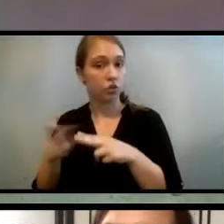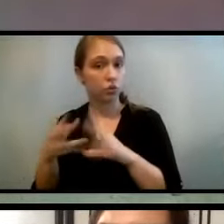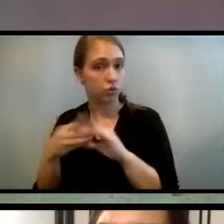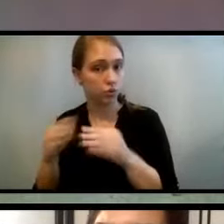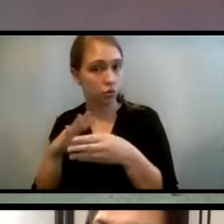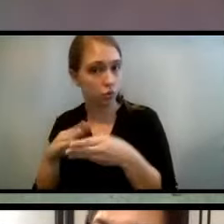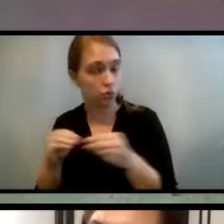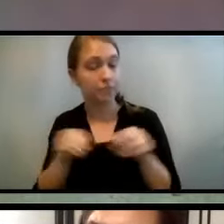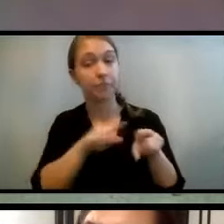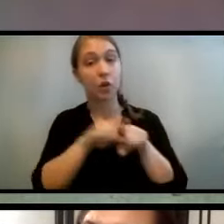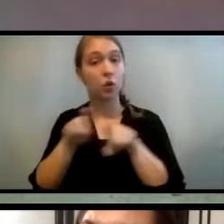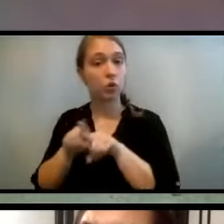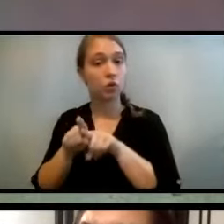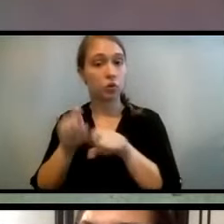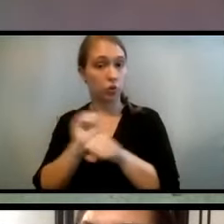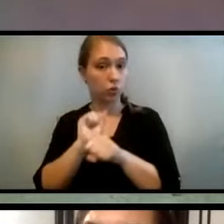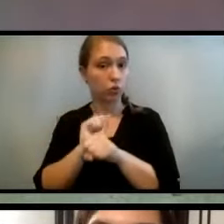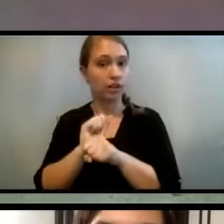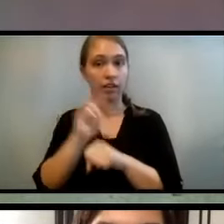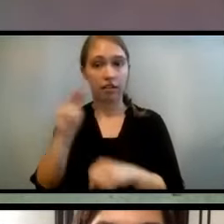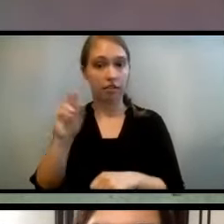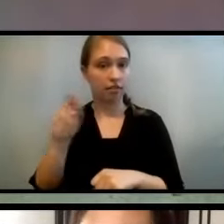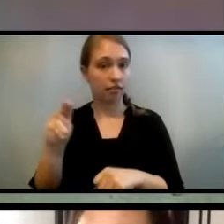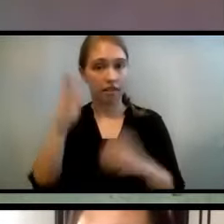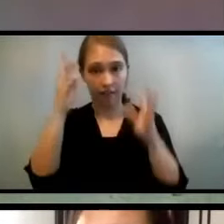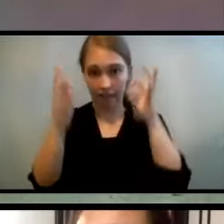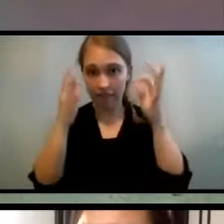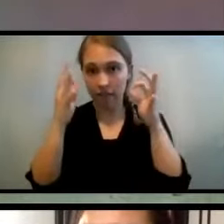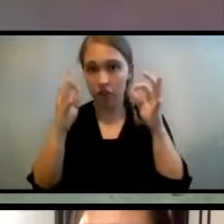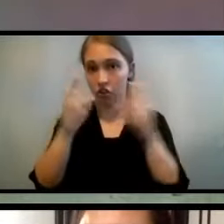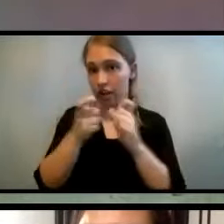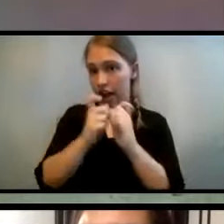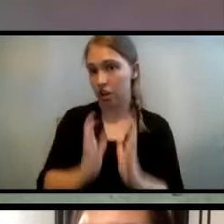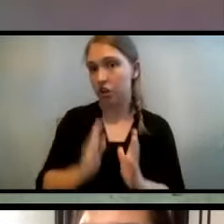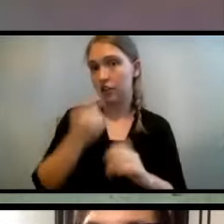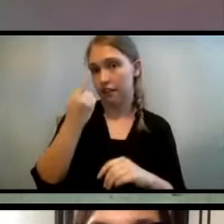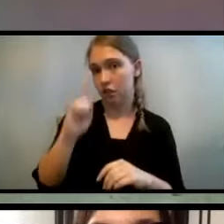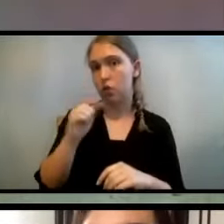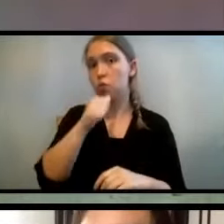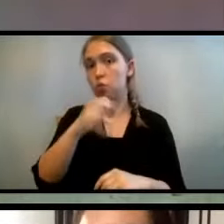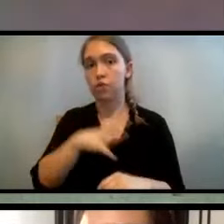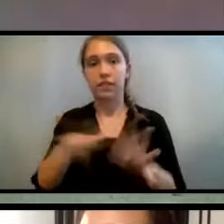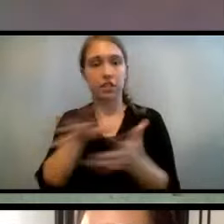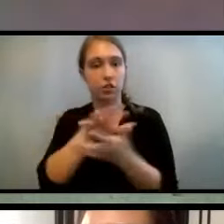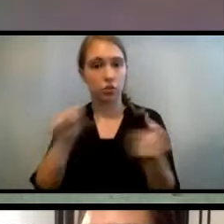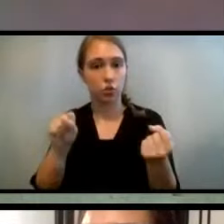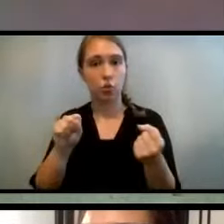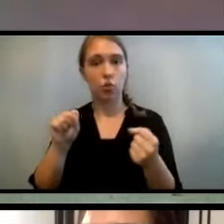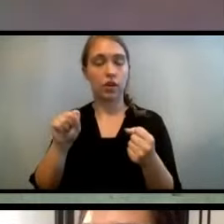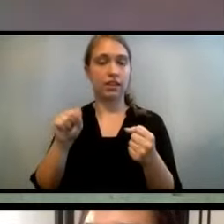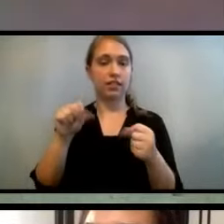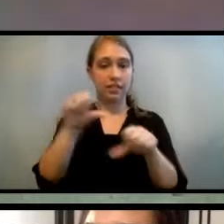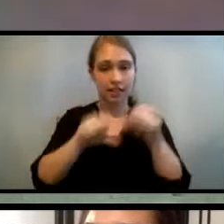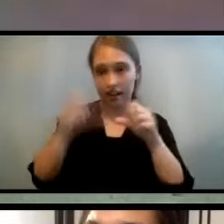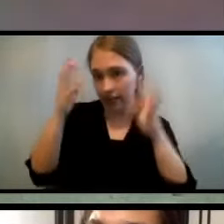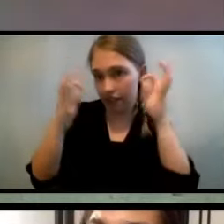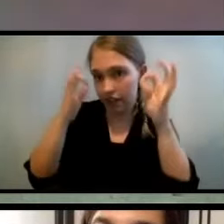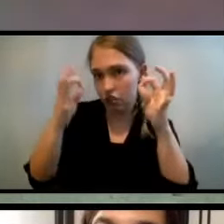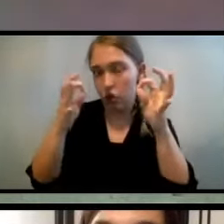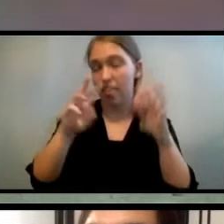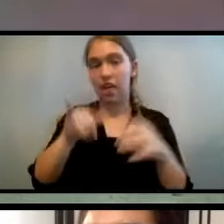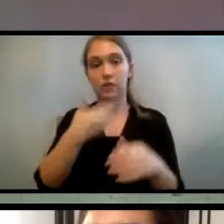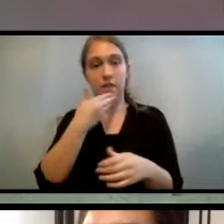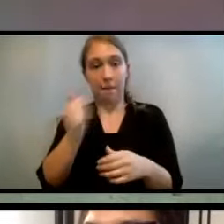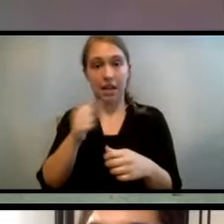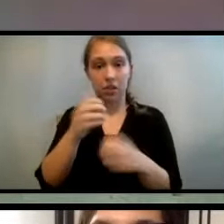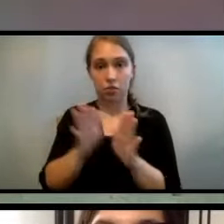also served as the nonfiction editor of Women Destroy Science Fiction, which was named one of NPR's best books of 2014, and the